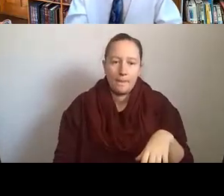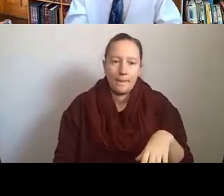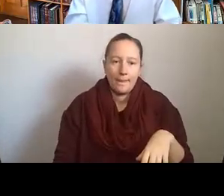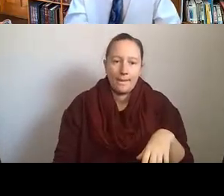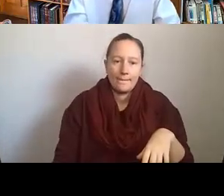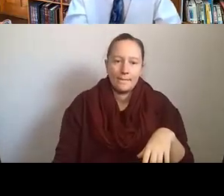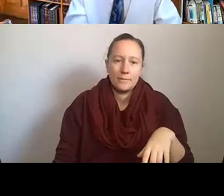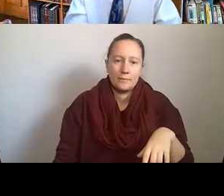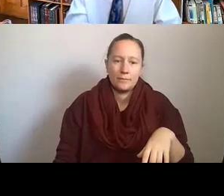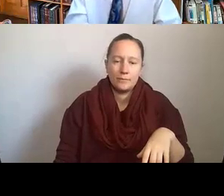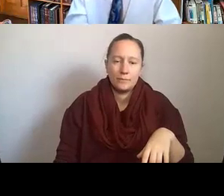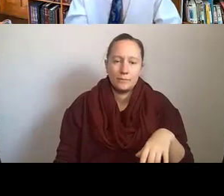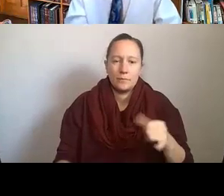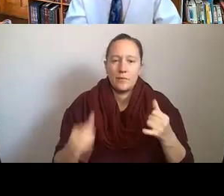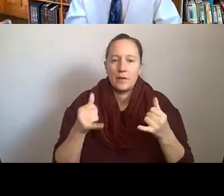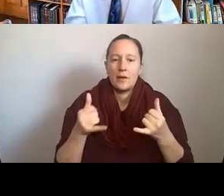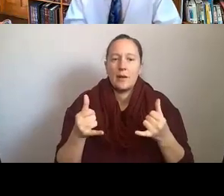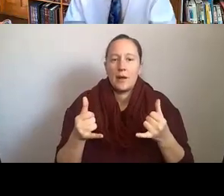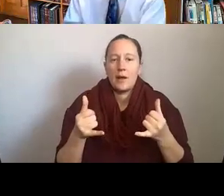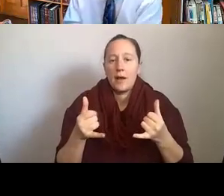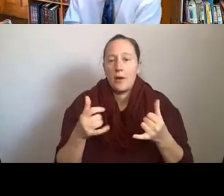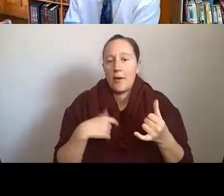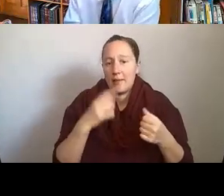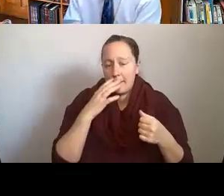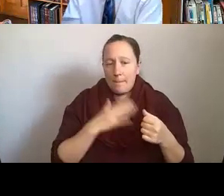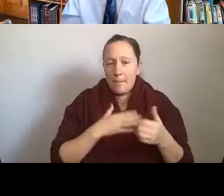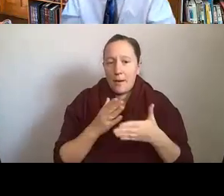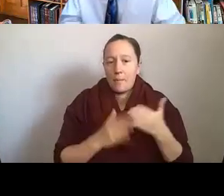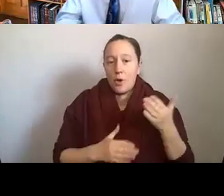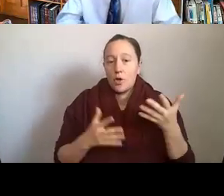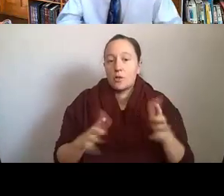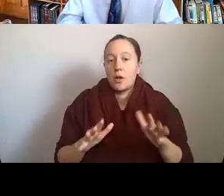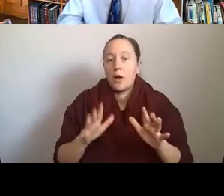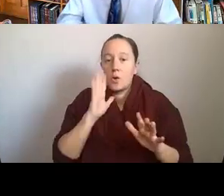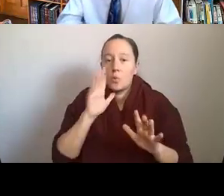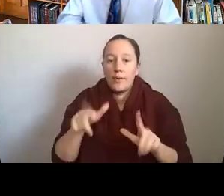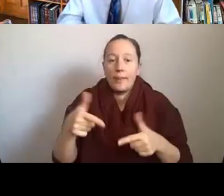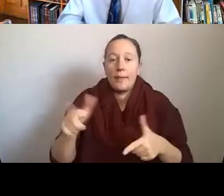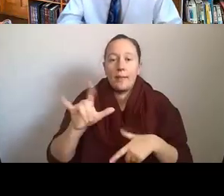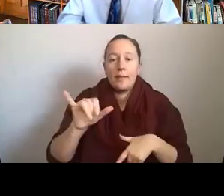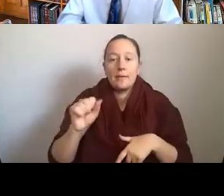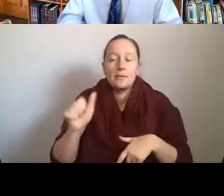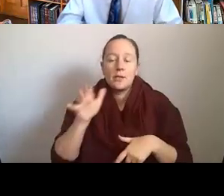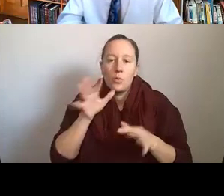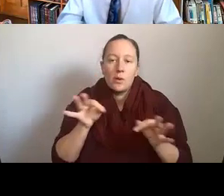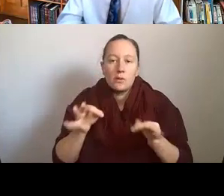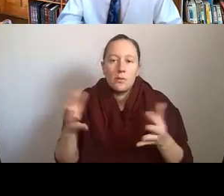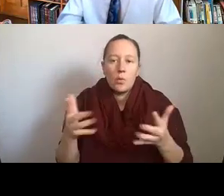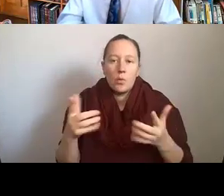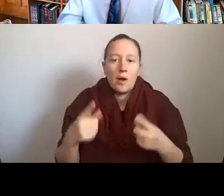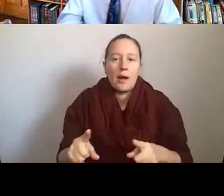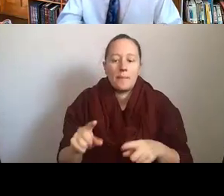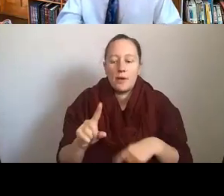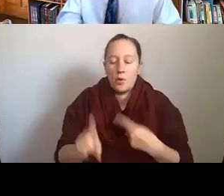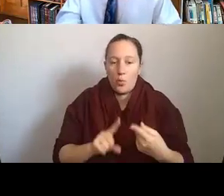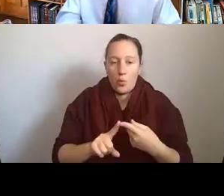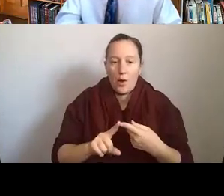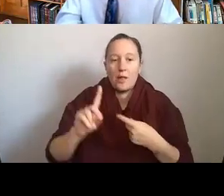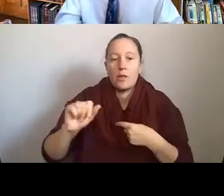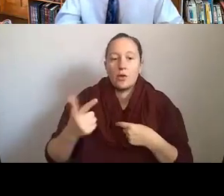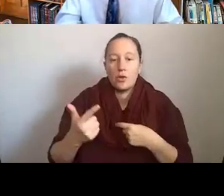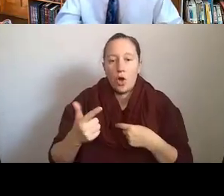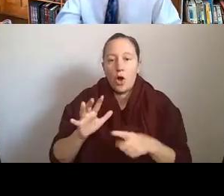So that brings my section to a close. I'll turn it over now to Lisa, and she will talk about what happens once the dog catches the